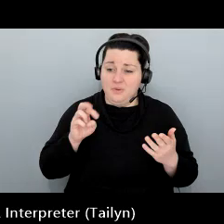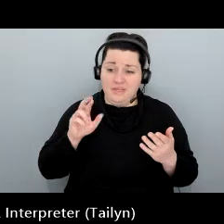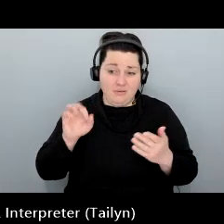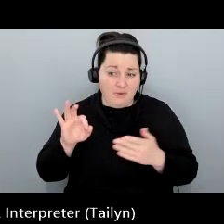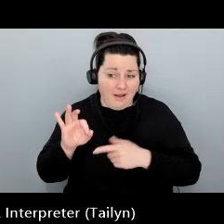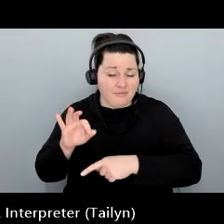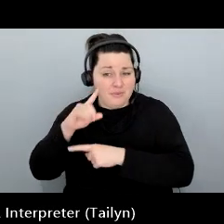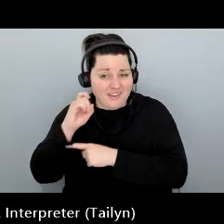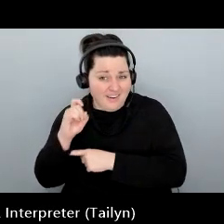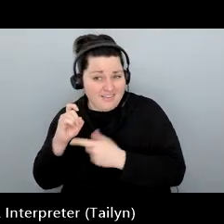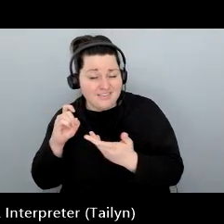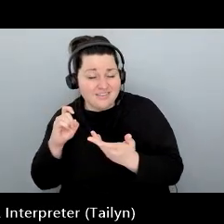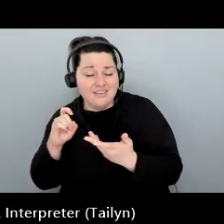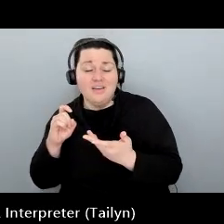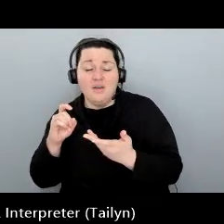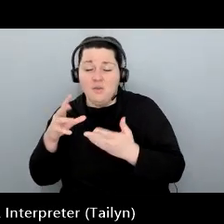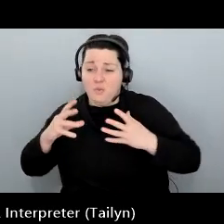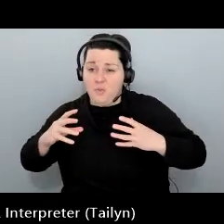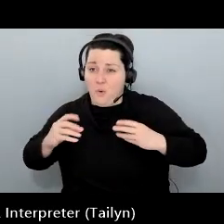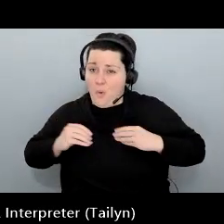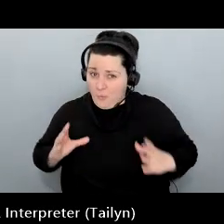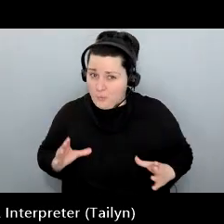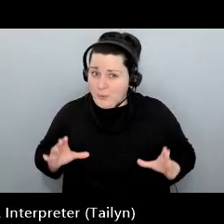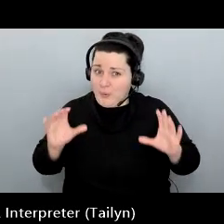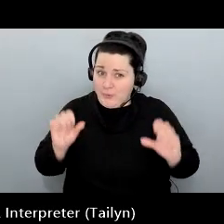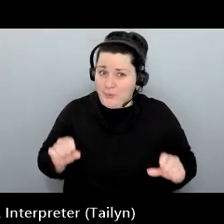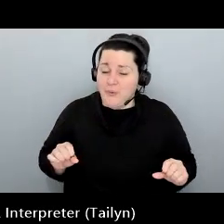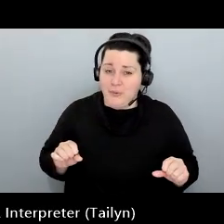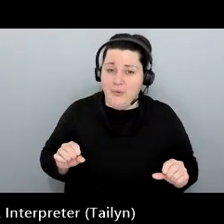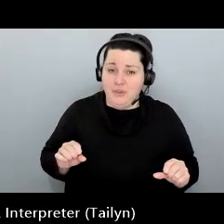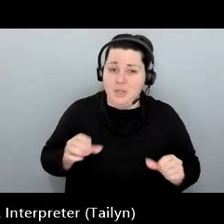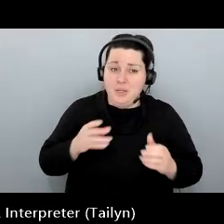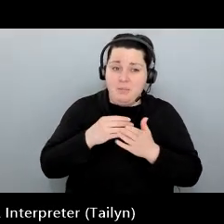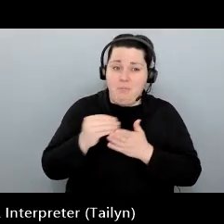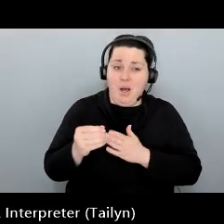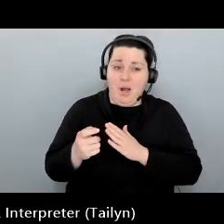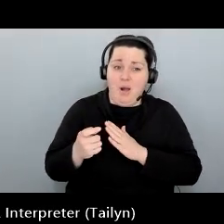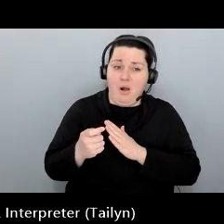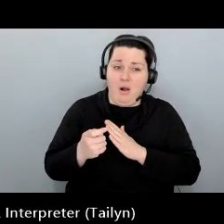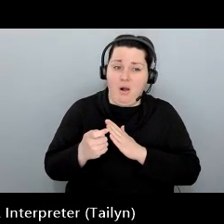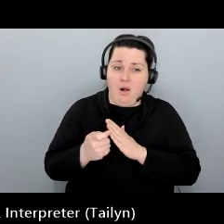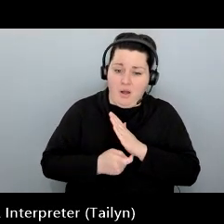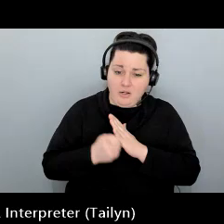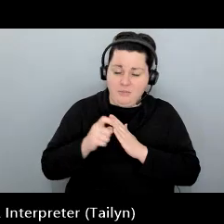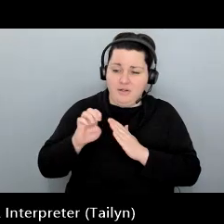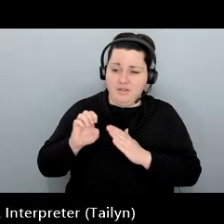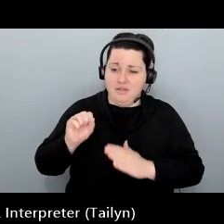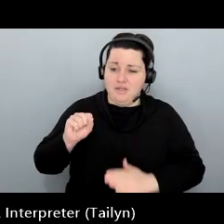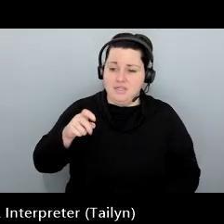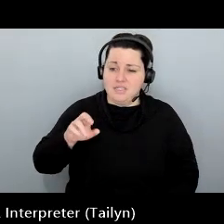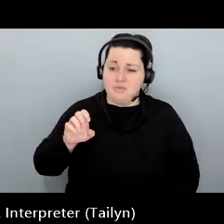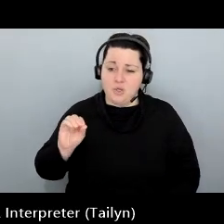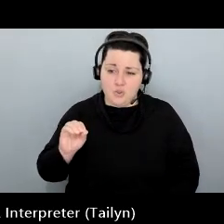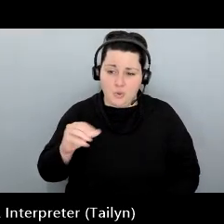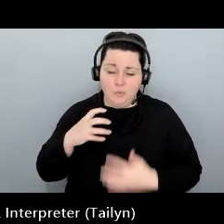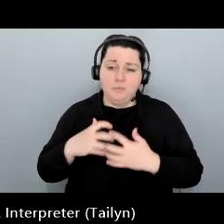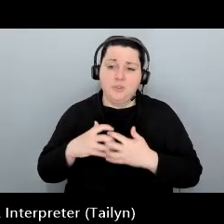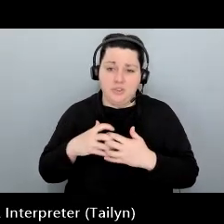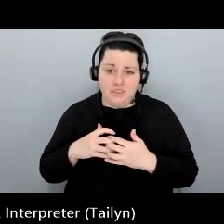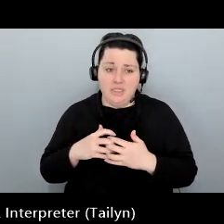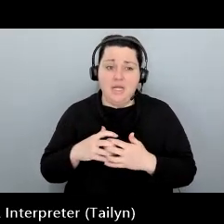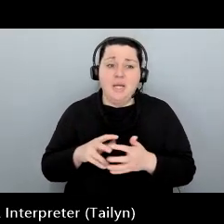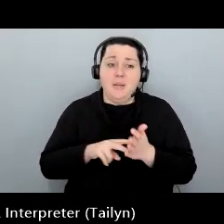was able to, purchase a automatic, espresso machine that made